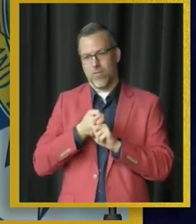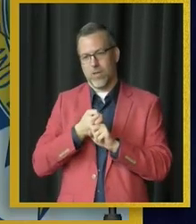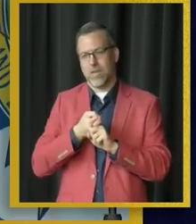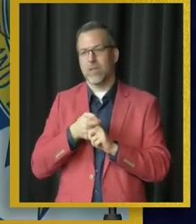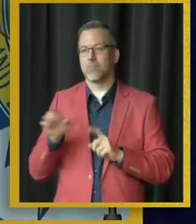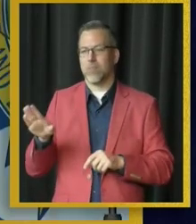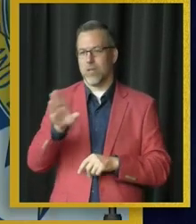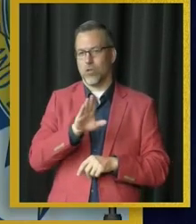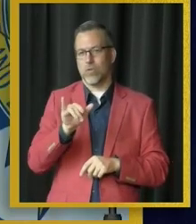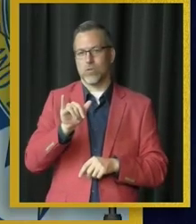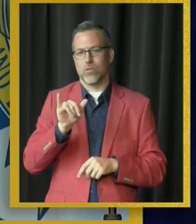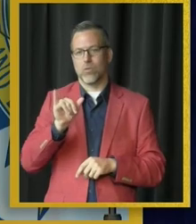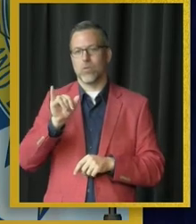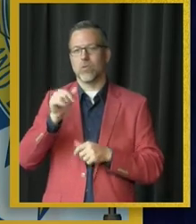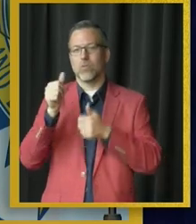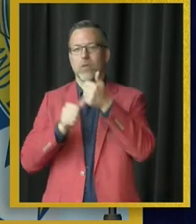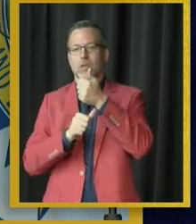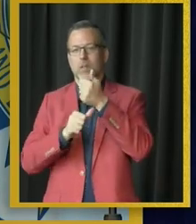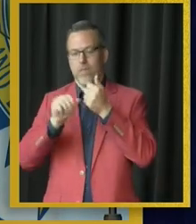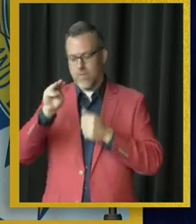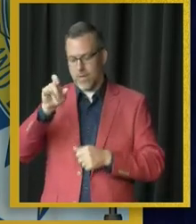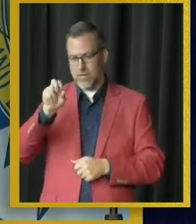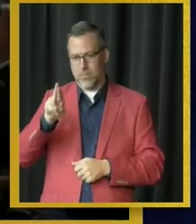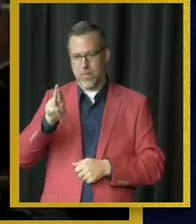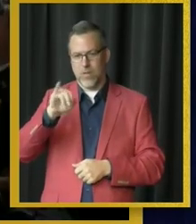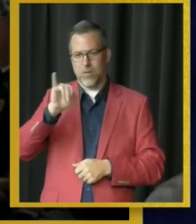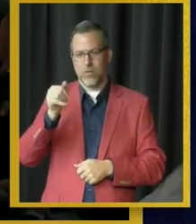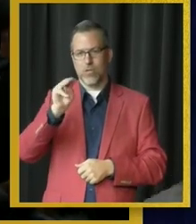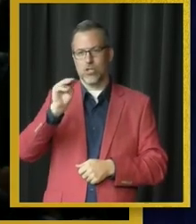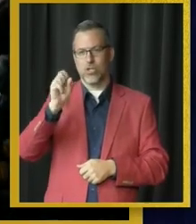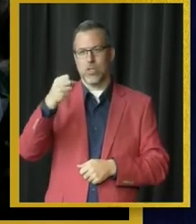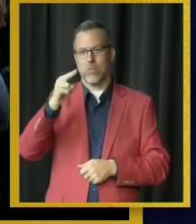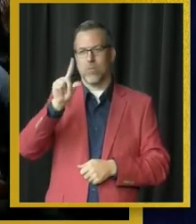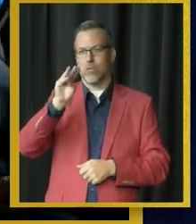yours, Vice Mayor Jim Shulman, to come up to the beam.